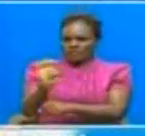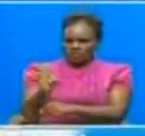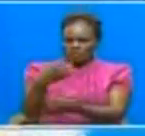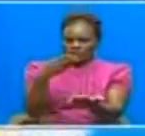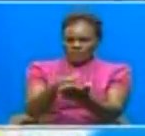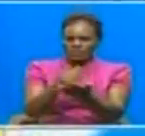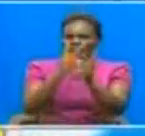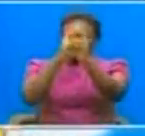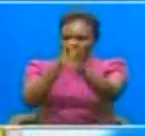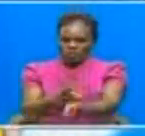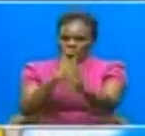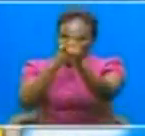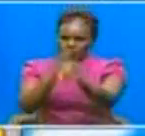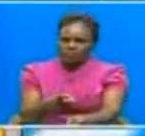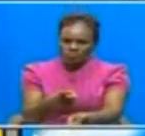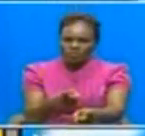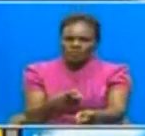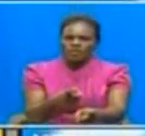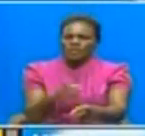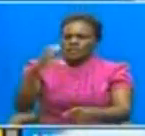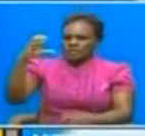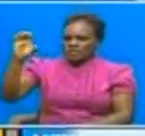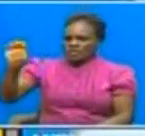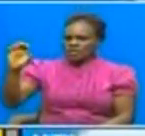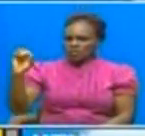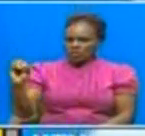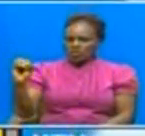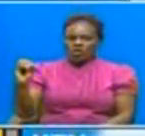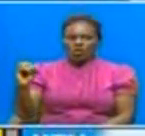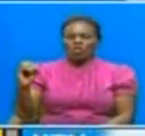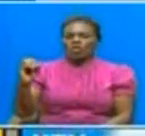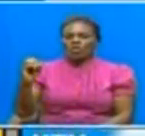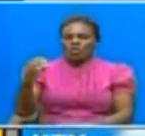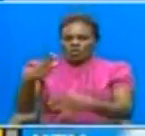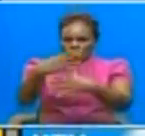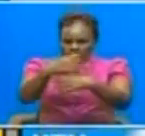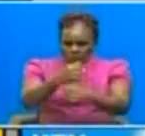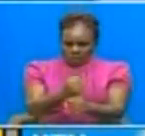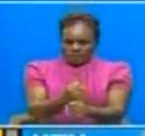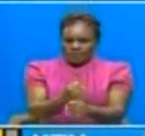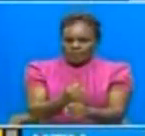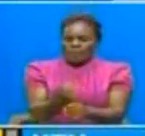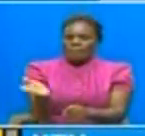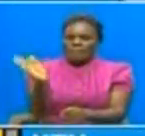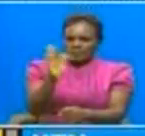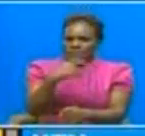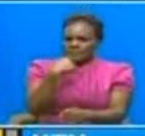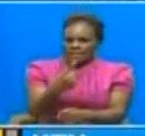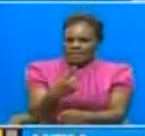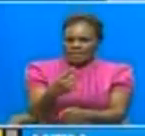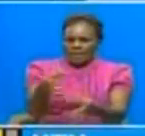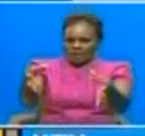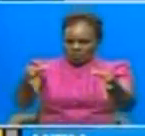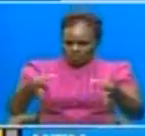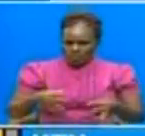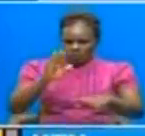Financial Reporting Awards, Dr. Patrick Ngumi, the CEO of the Institute of Certified Public Accountants of Kenya, ISPAC, noted that